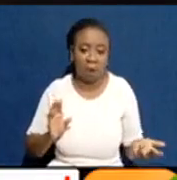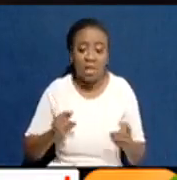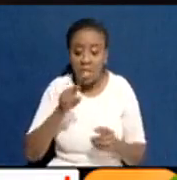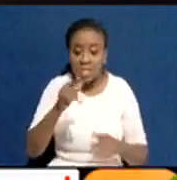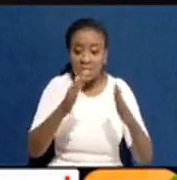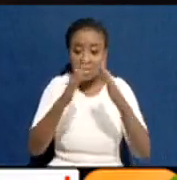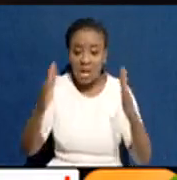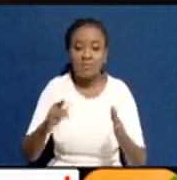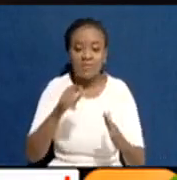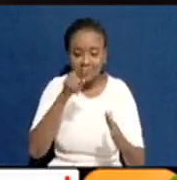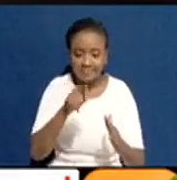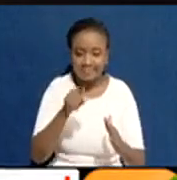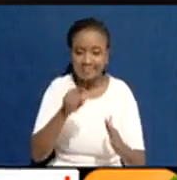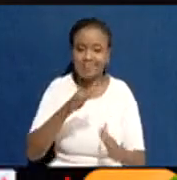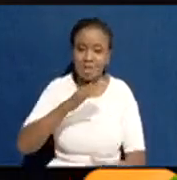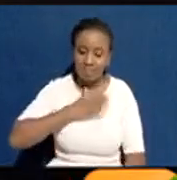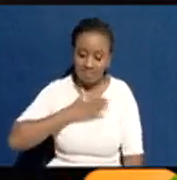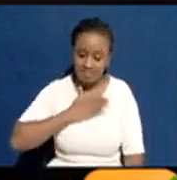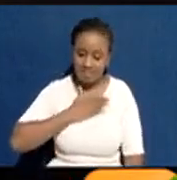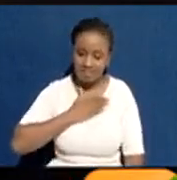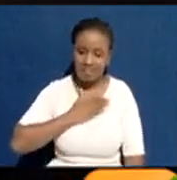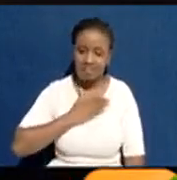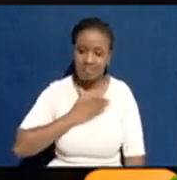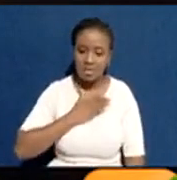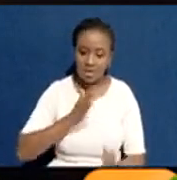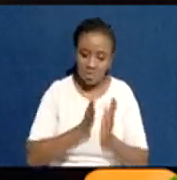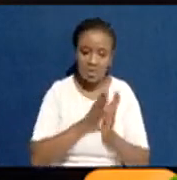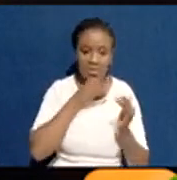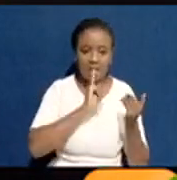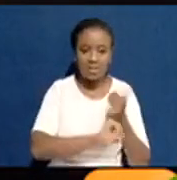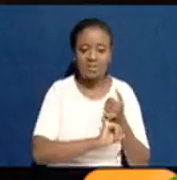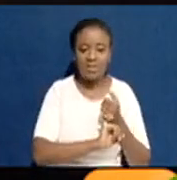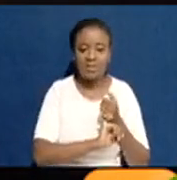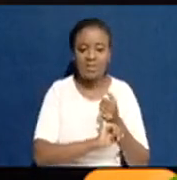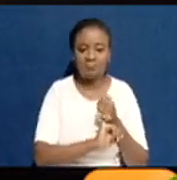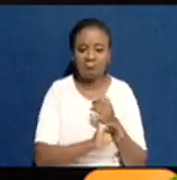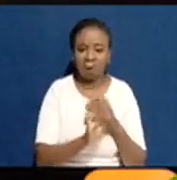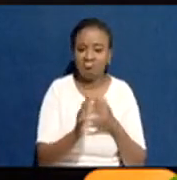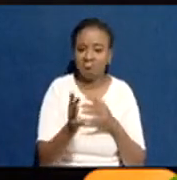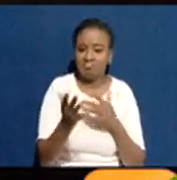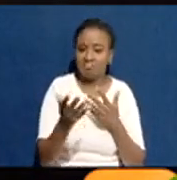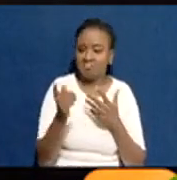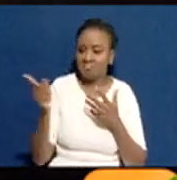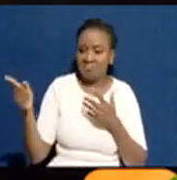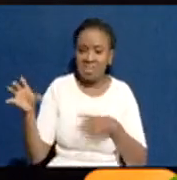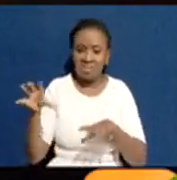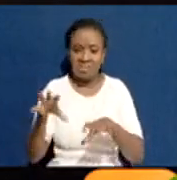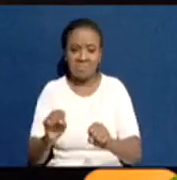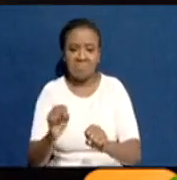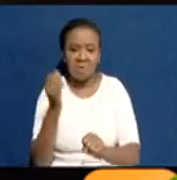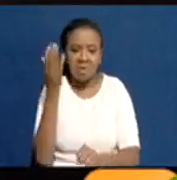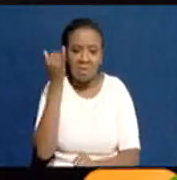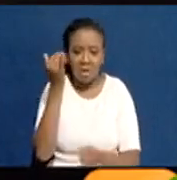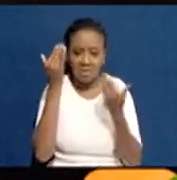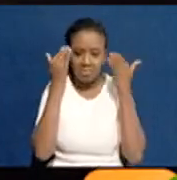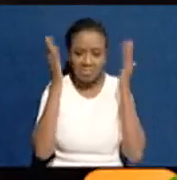This house still belongs to me and my husband. So why it's occupied right now,